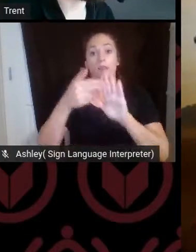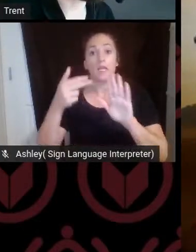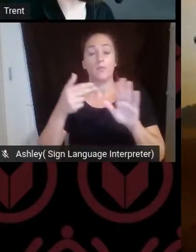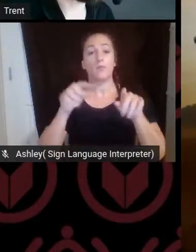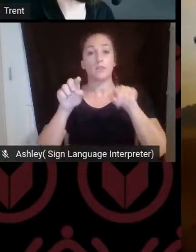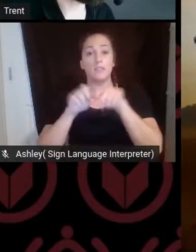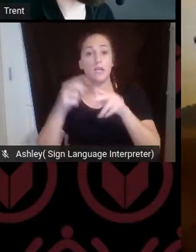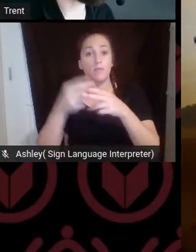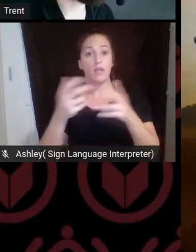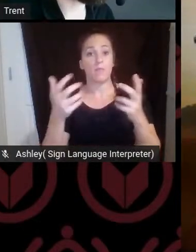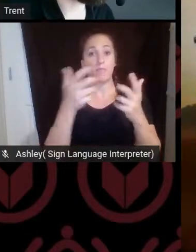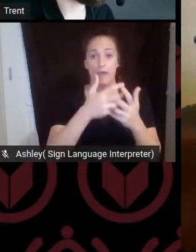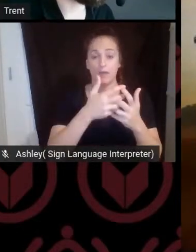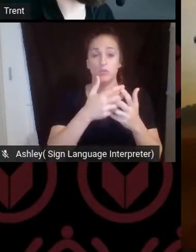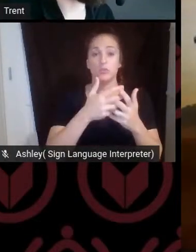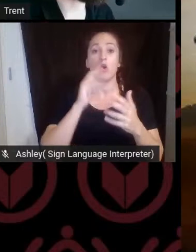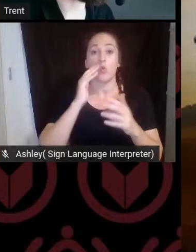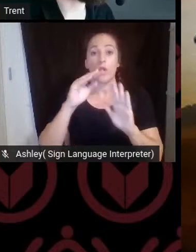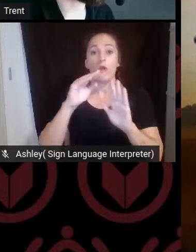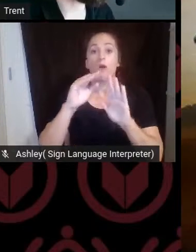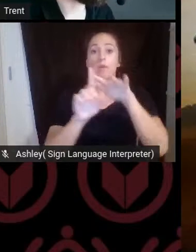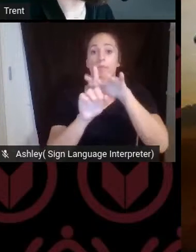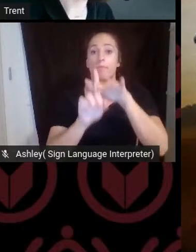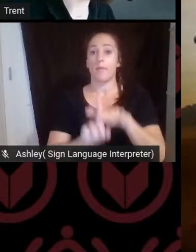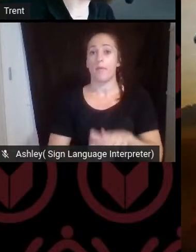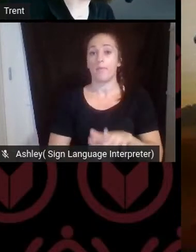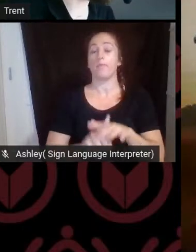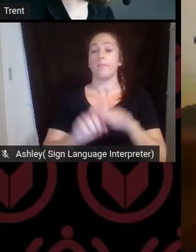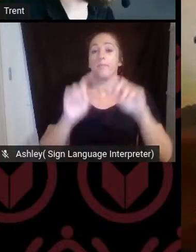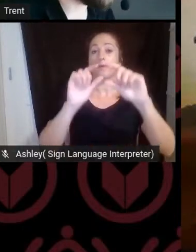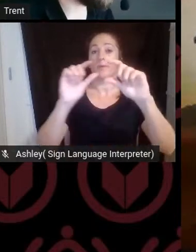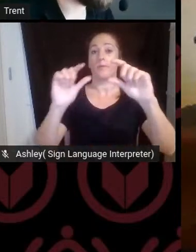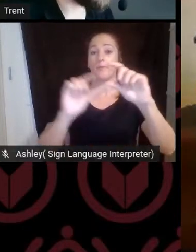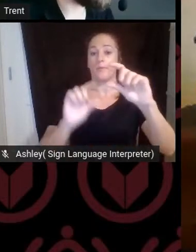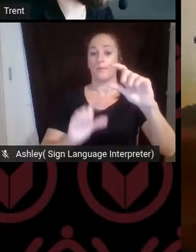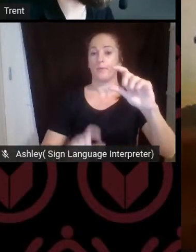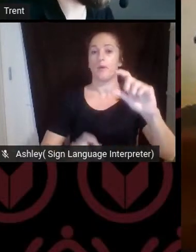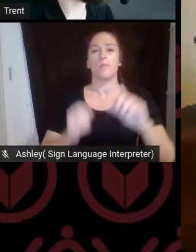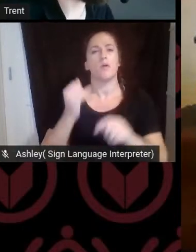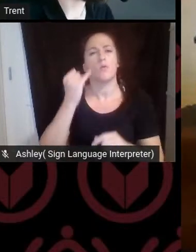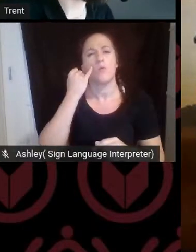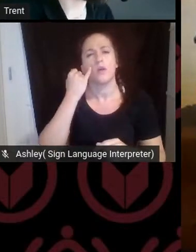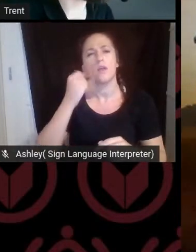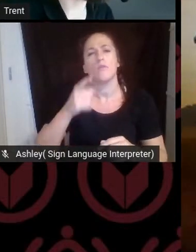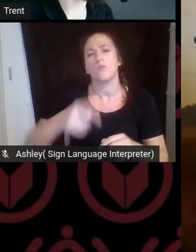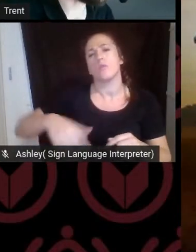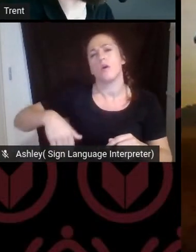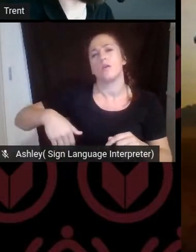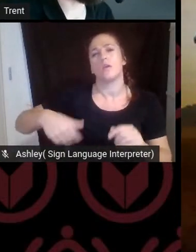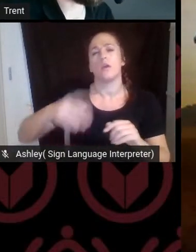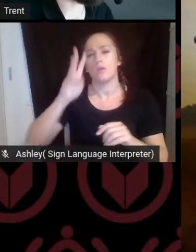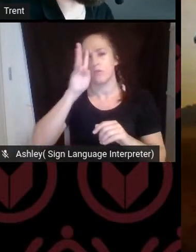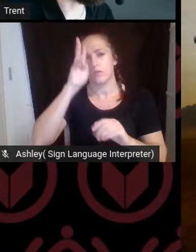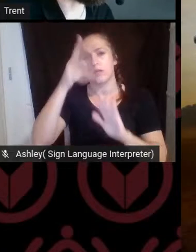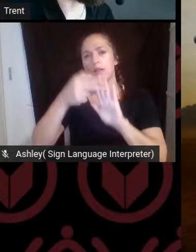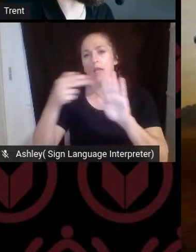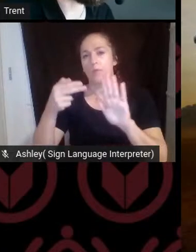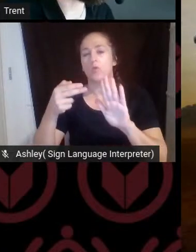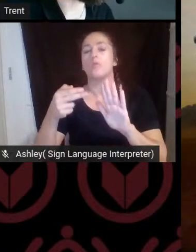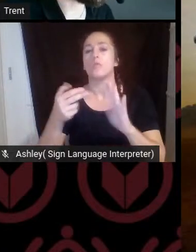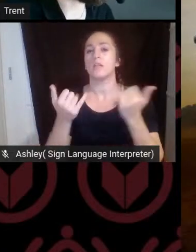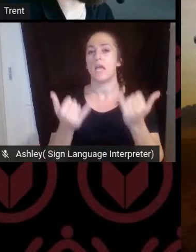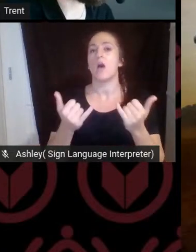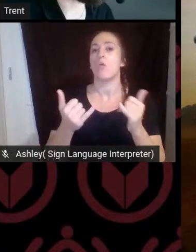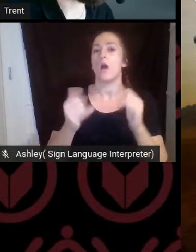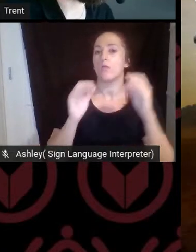All of these are part of that little subset. But what if you don't have any labels yet? Well, we're going to create a new label,